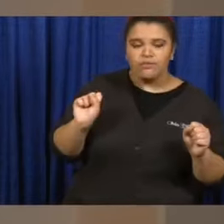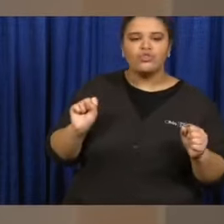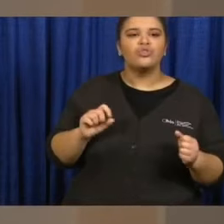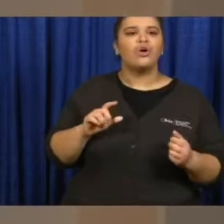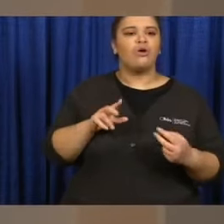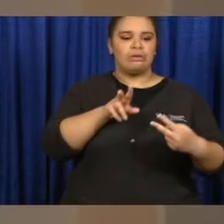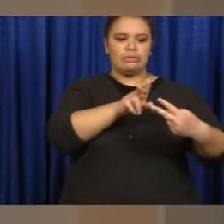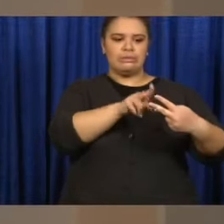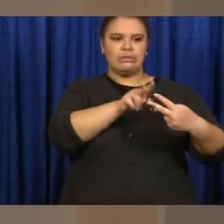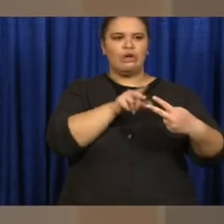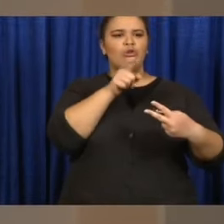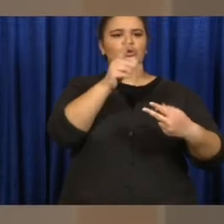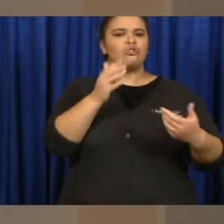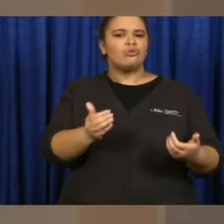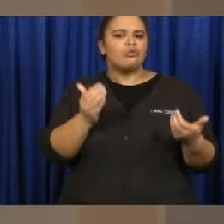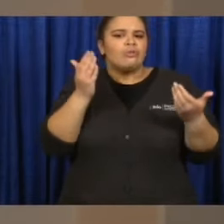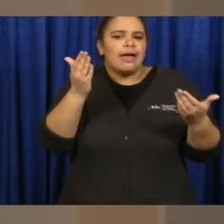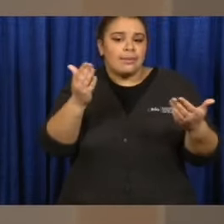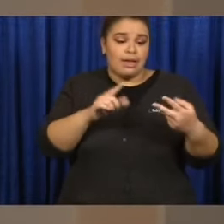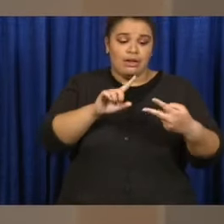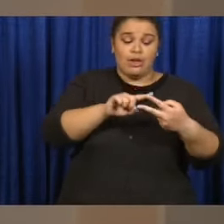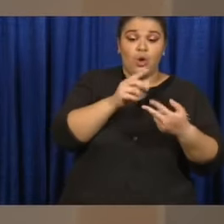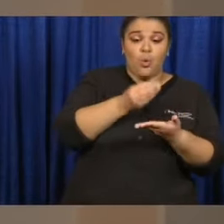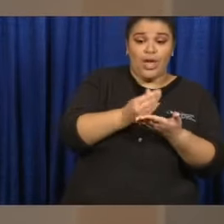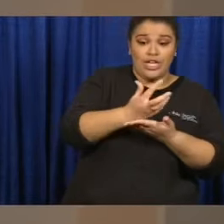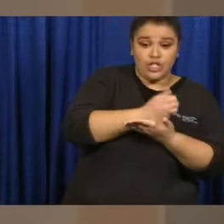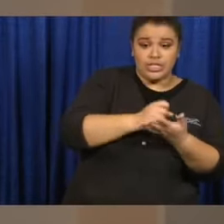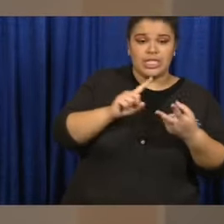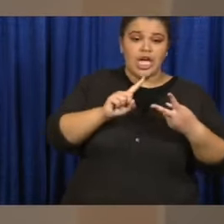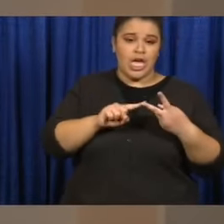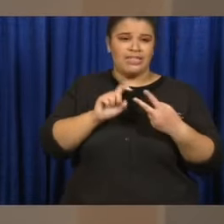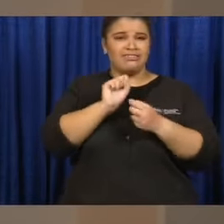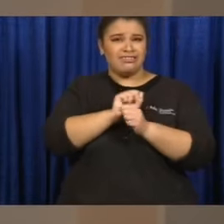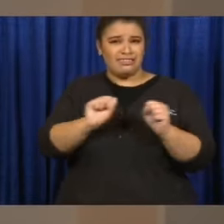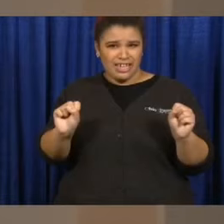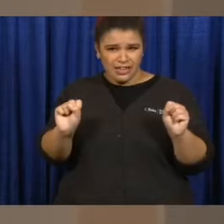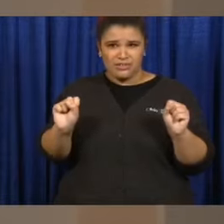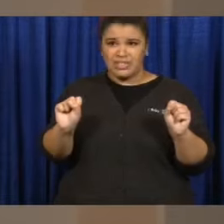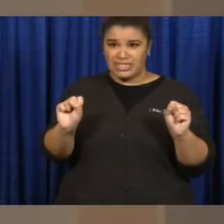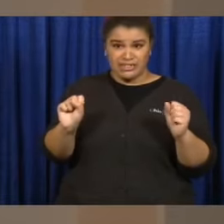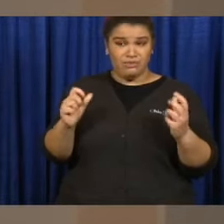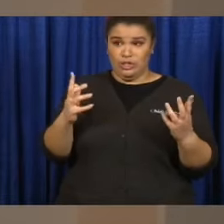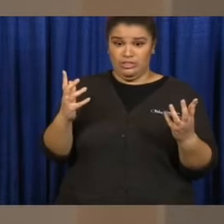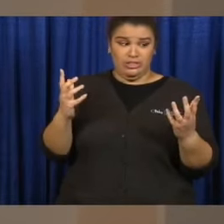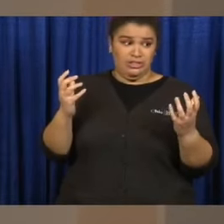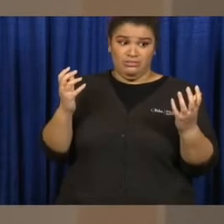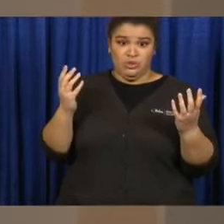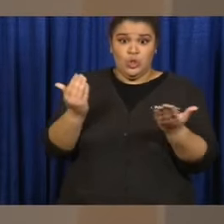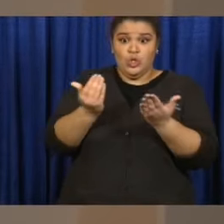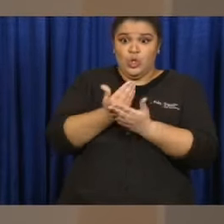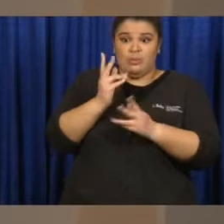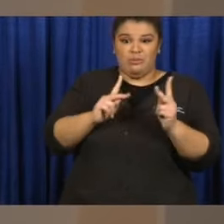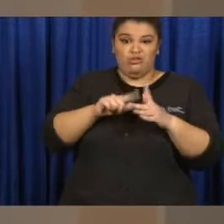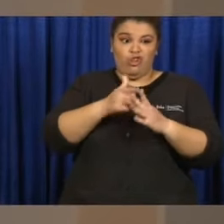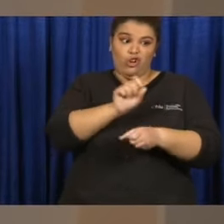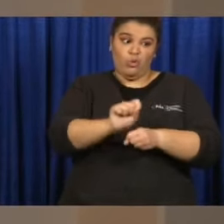topics, wages and safety for this huge influx of new workers coming